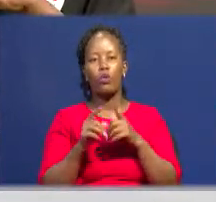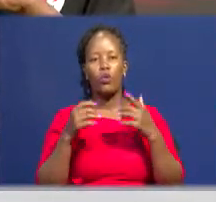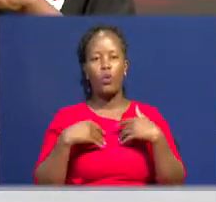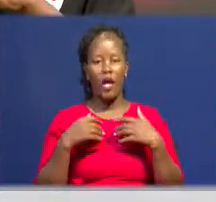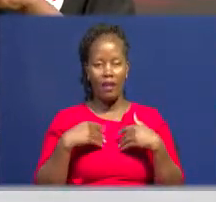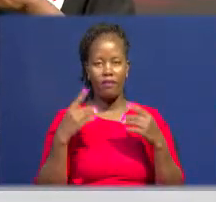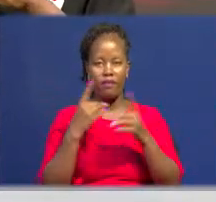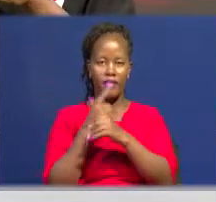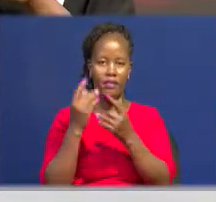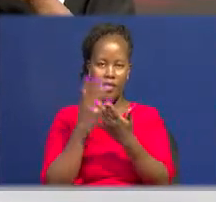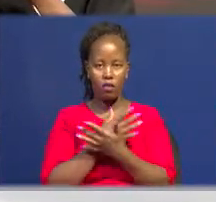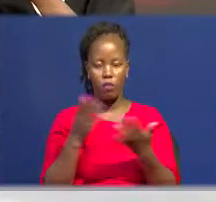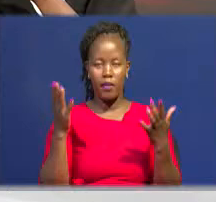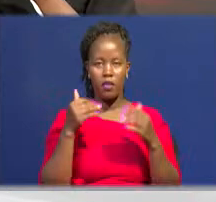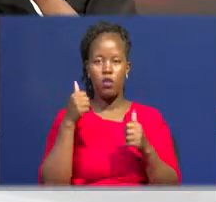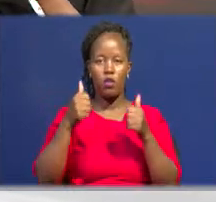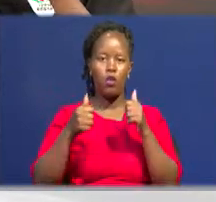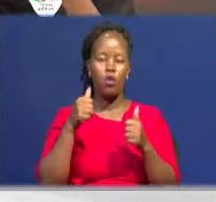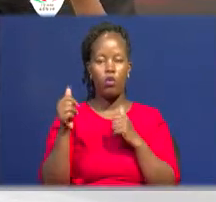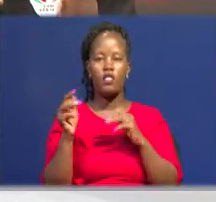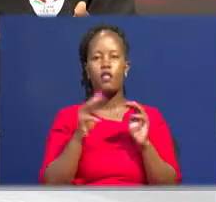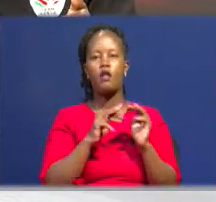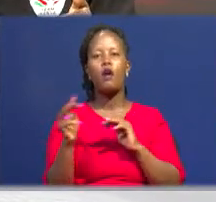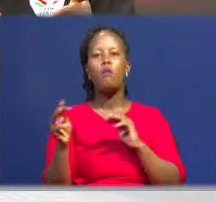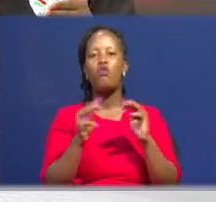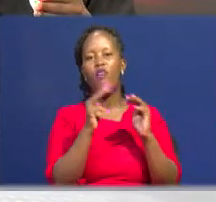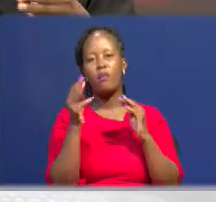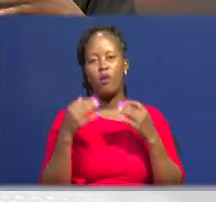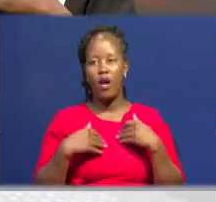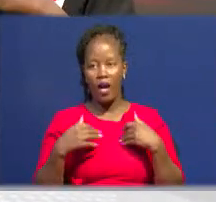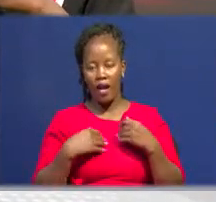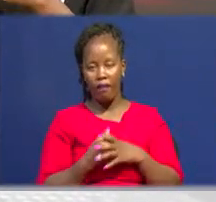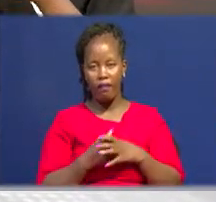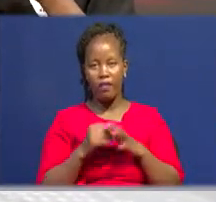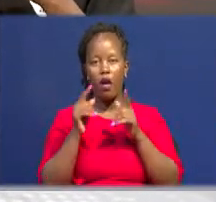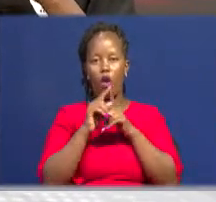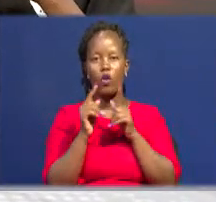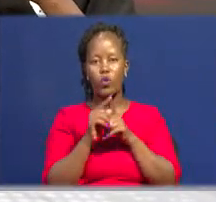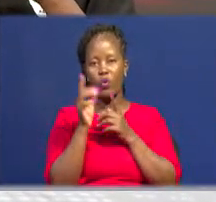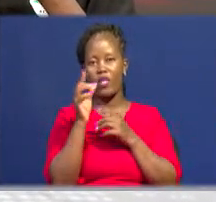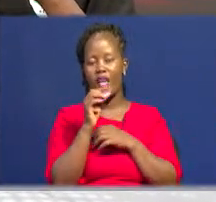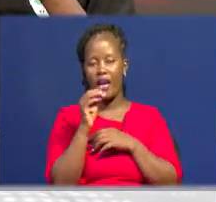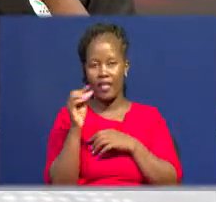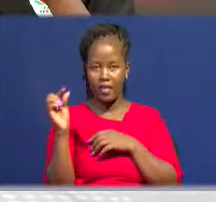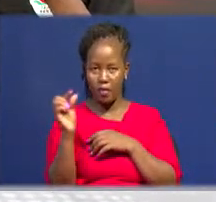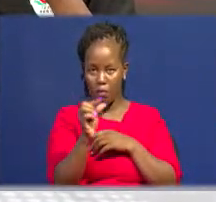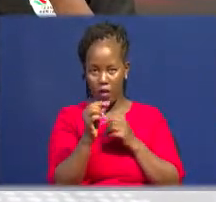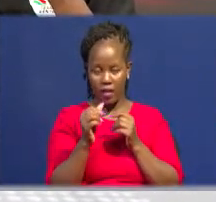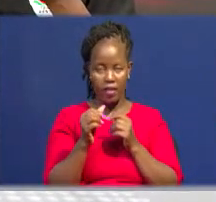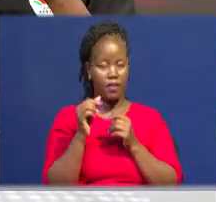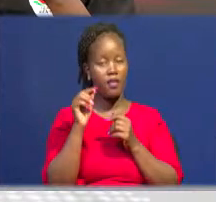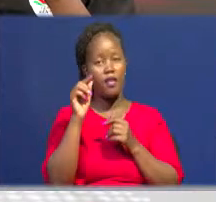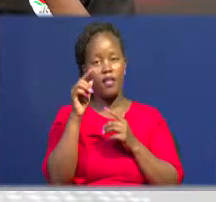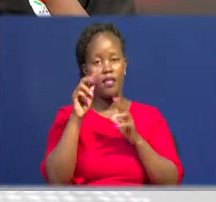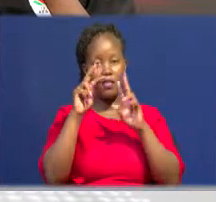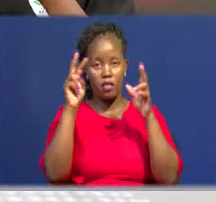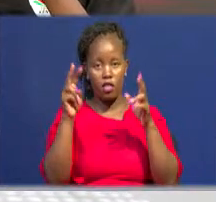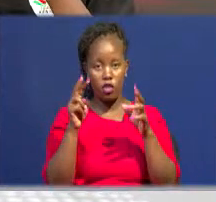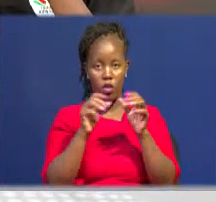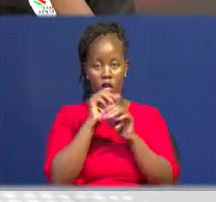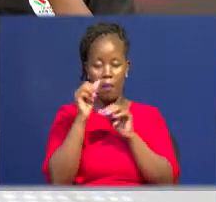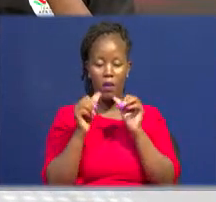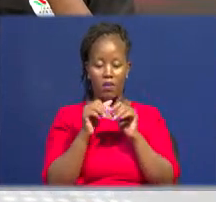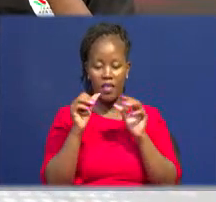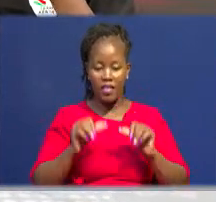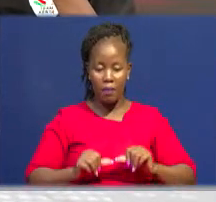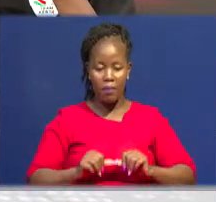movable. So then they are smaller. So that aspect of sustainability is also very big. You'll